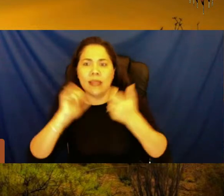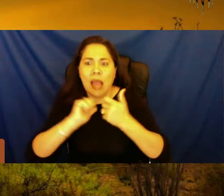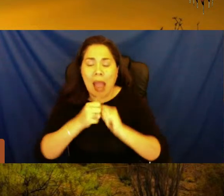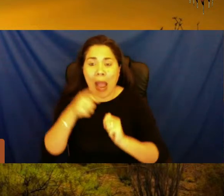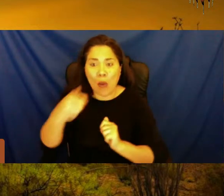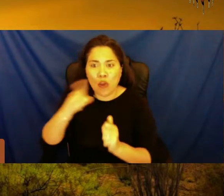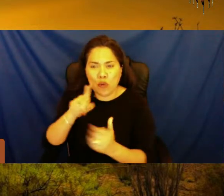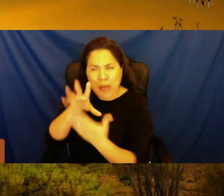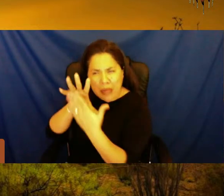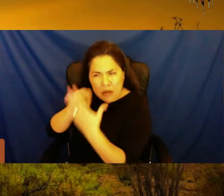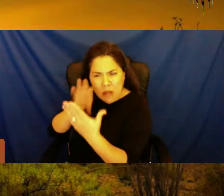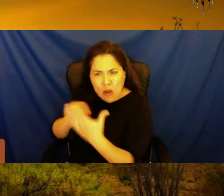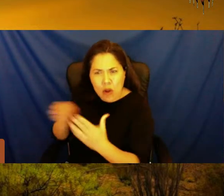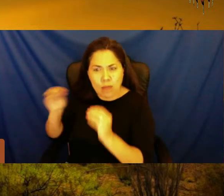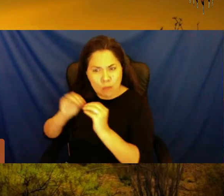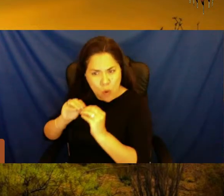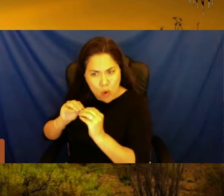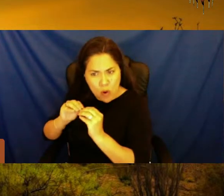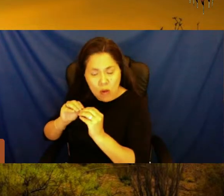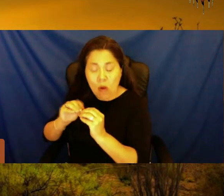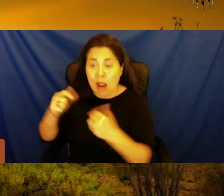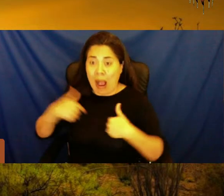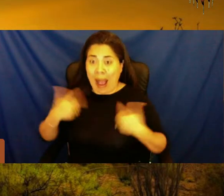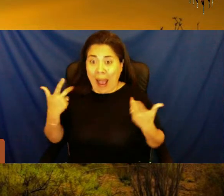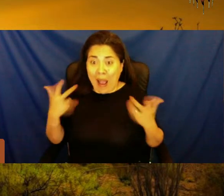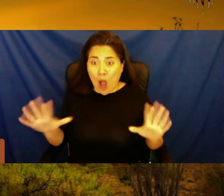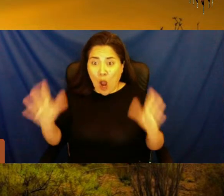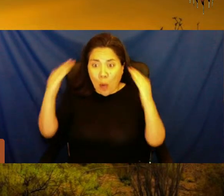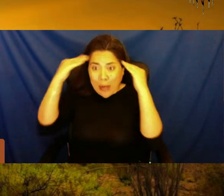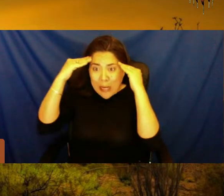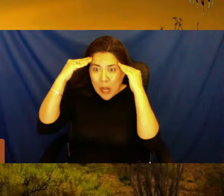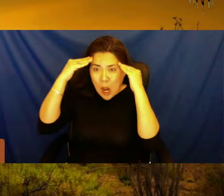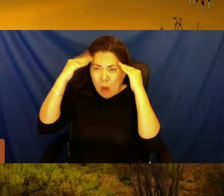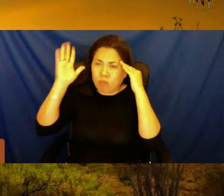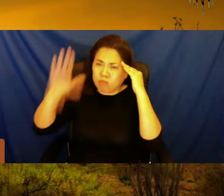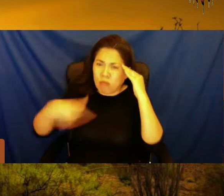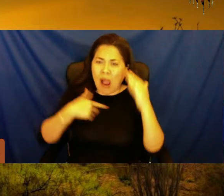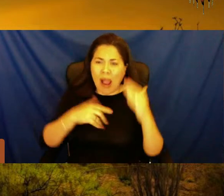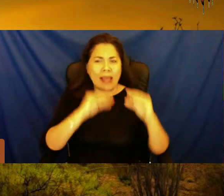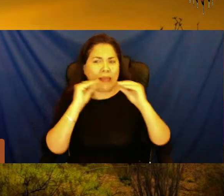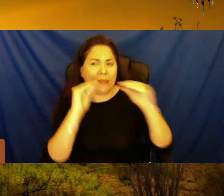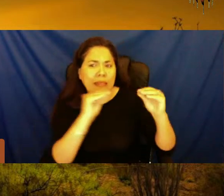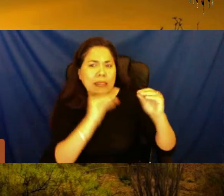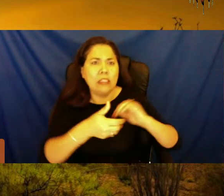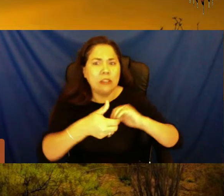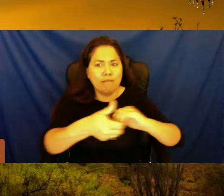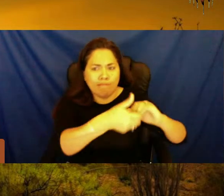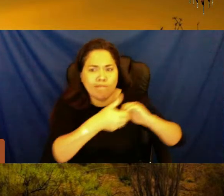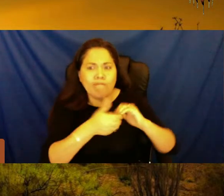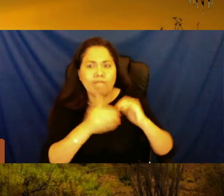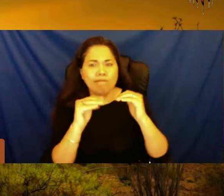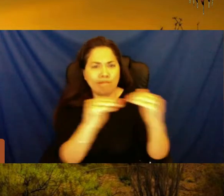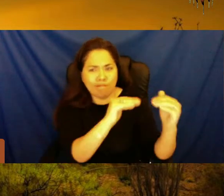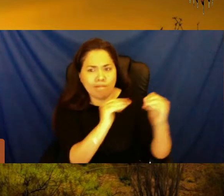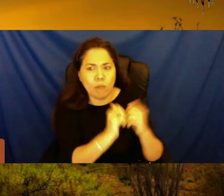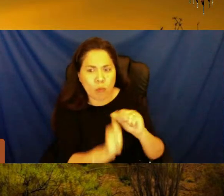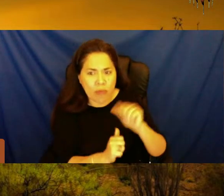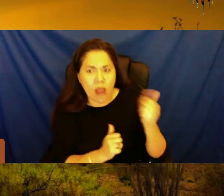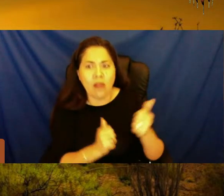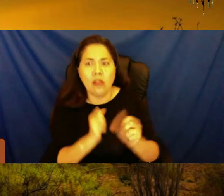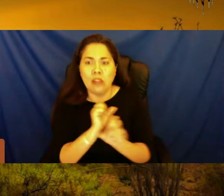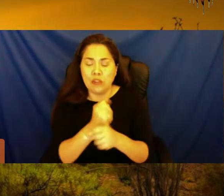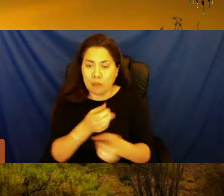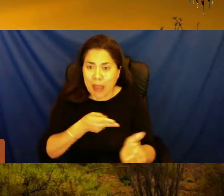personally educate ourselves, or if we know a lot, how we can build collaborations and partnerships and really make sure that